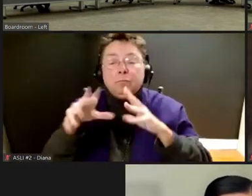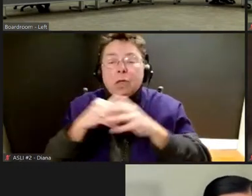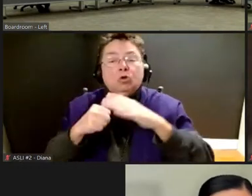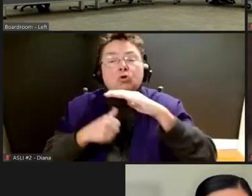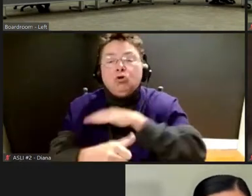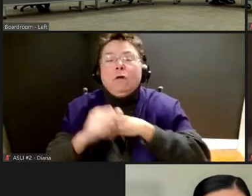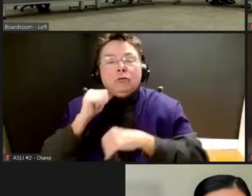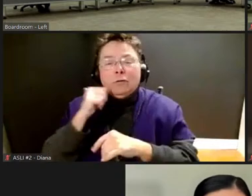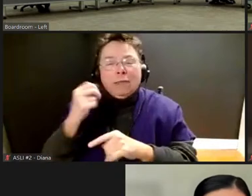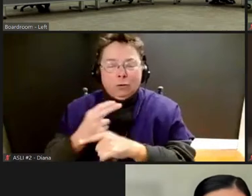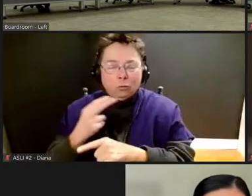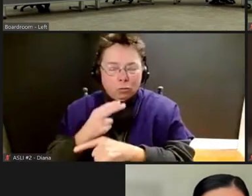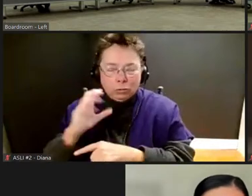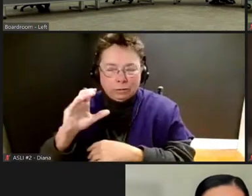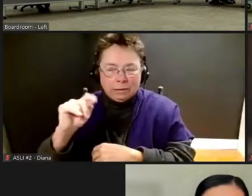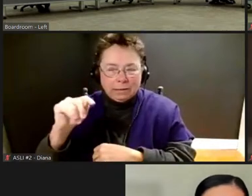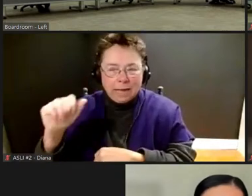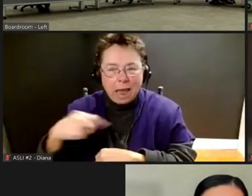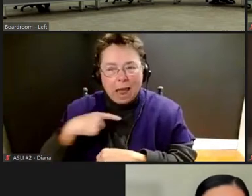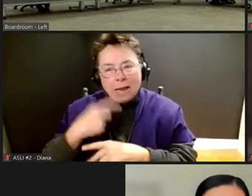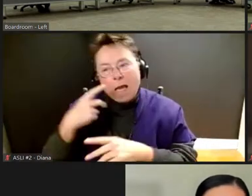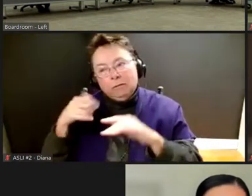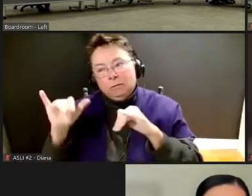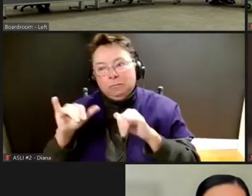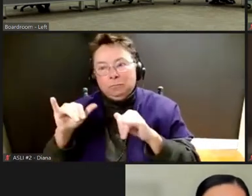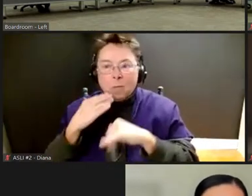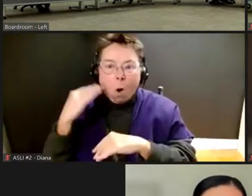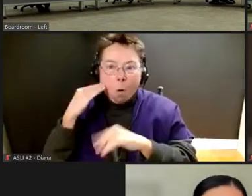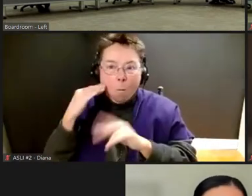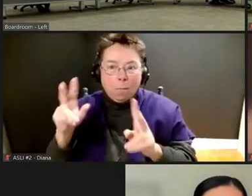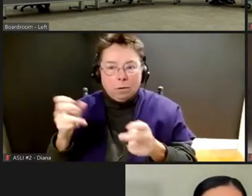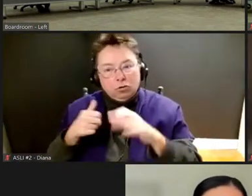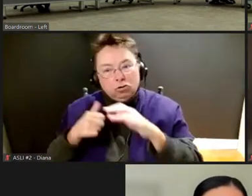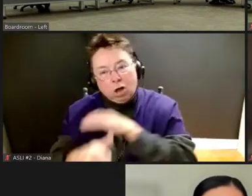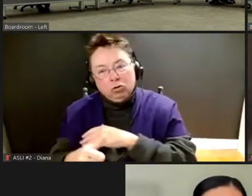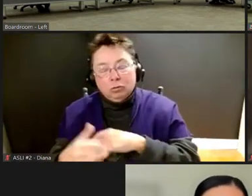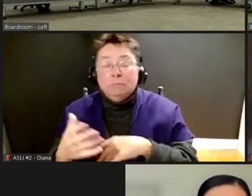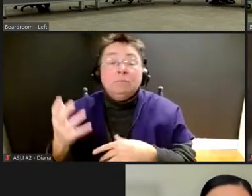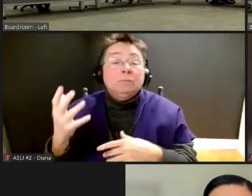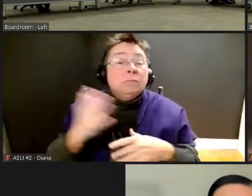CTA as a shelter of last resort. I'm happy to answer any questions.